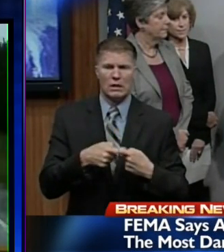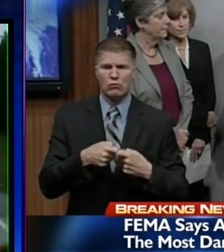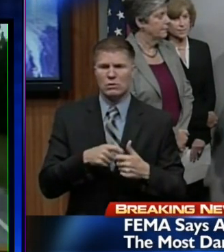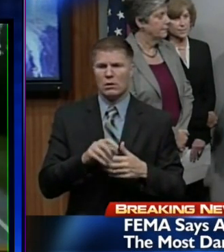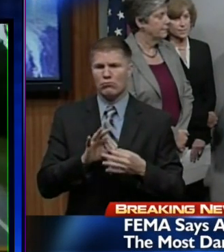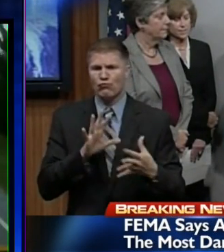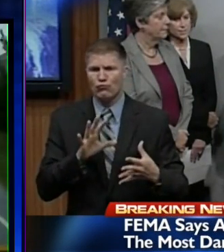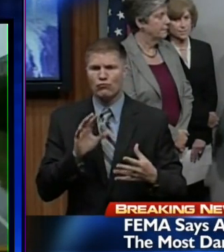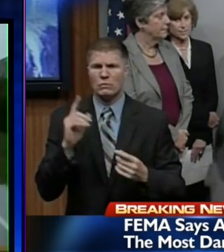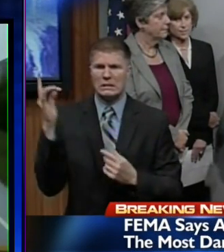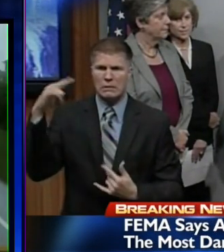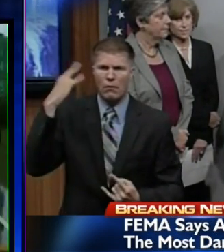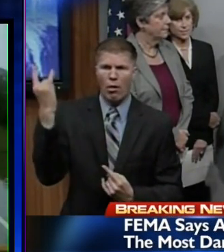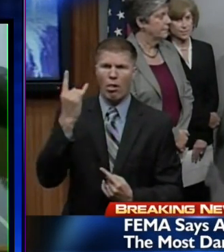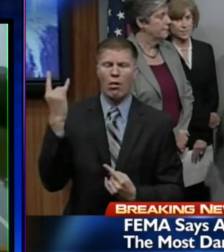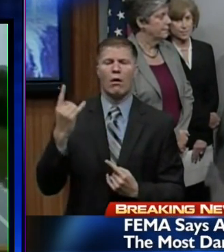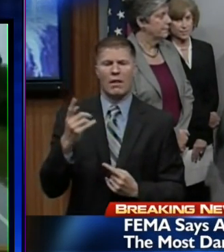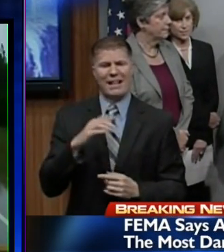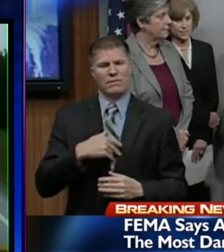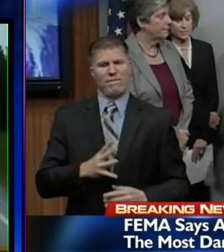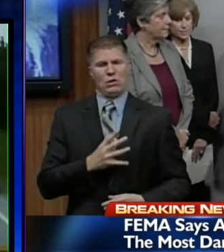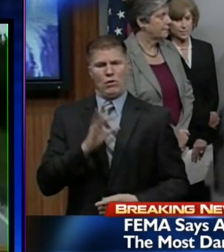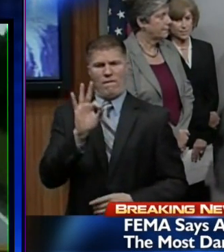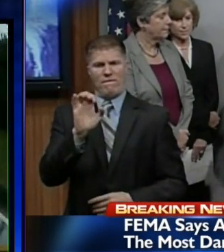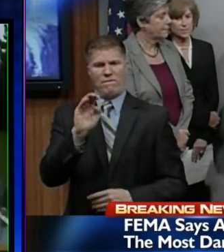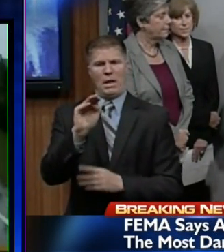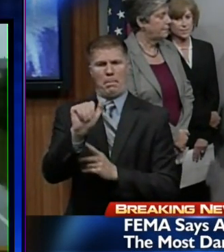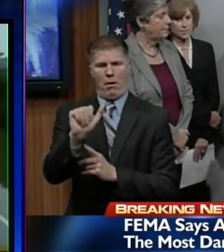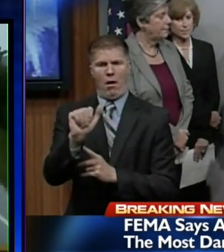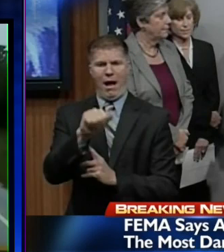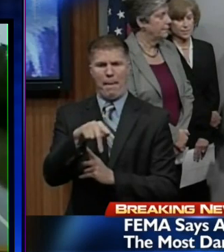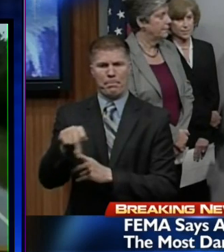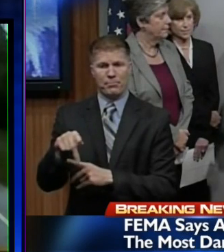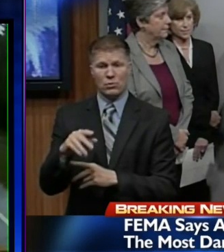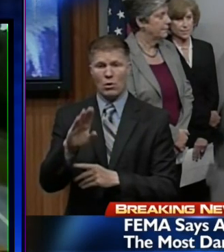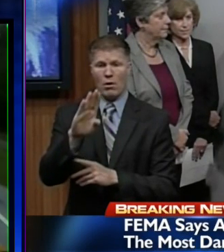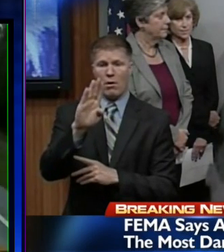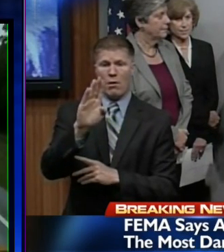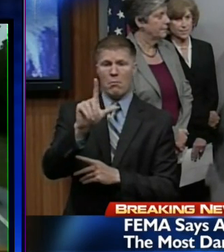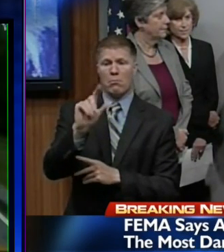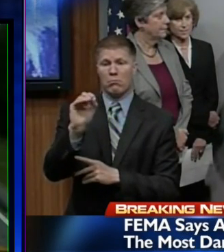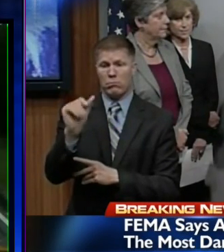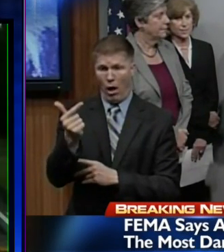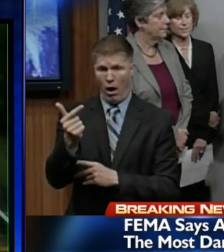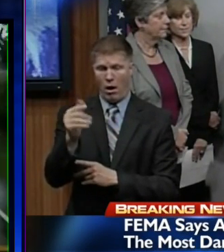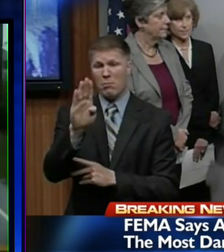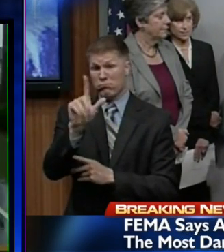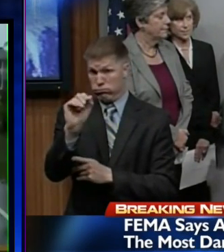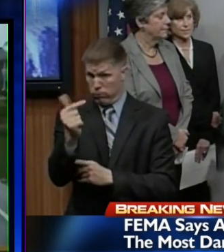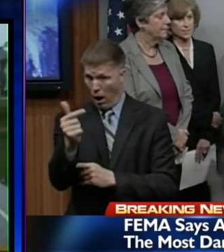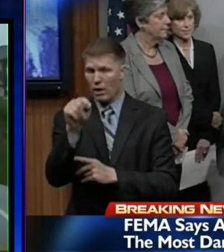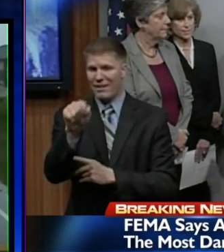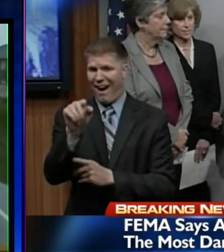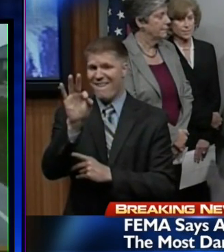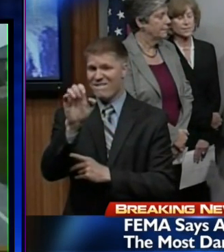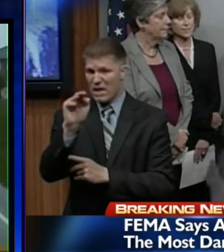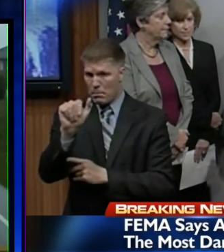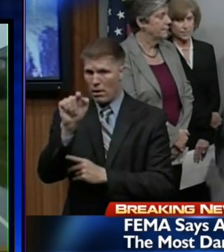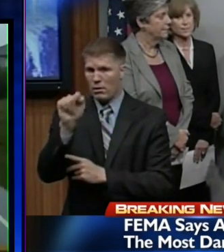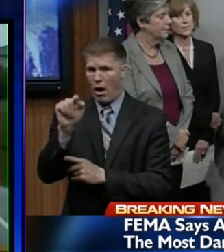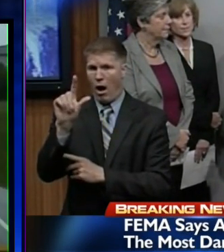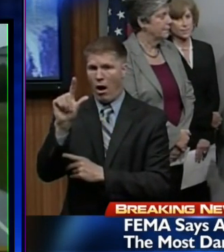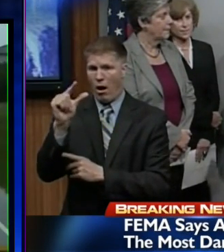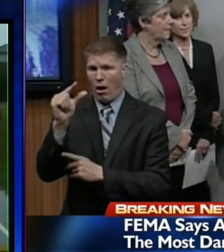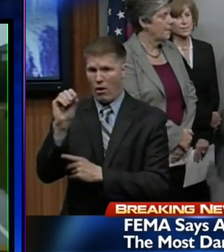won't go to it, it is the official FEMA app that's out there. So if you go to blog.fema.gov, it will give you the link to that for